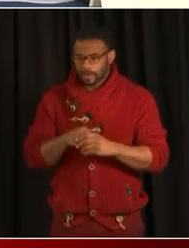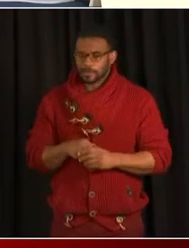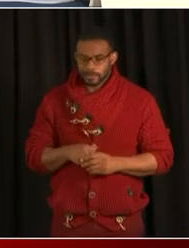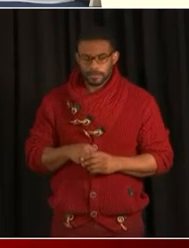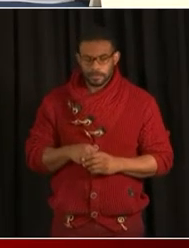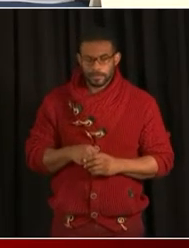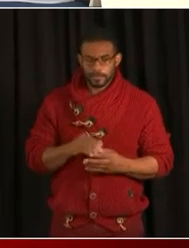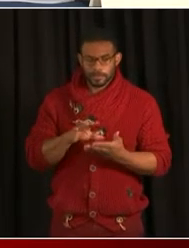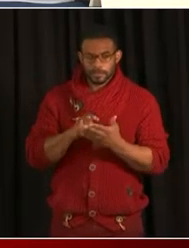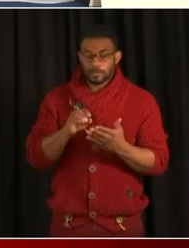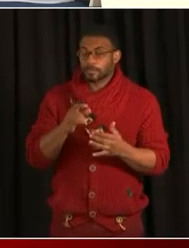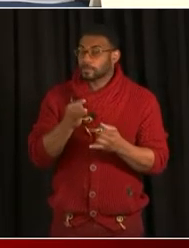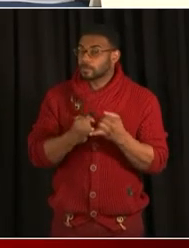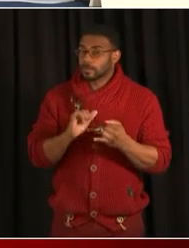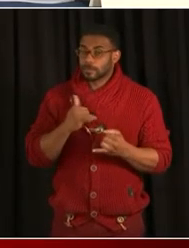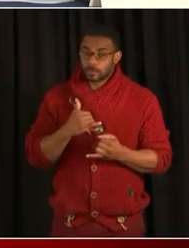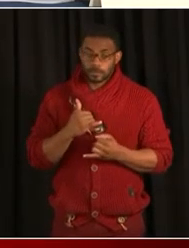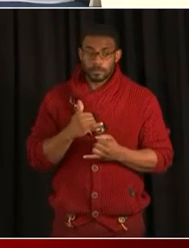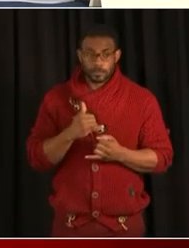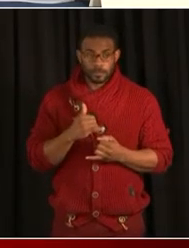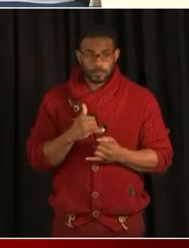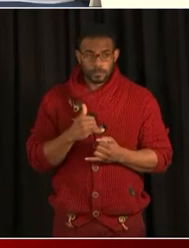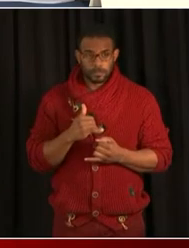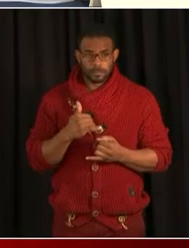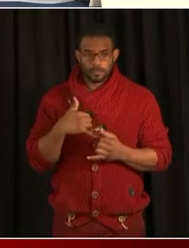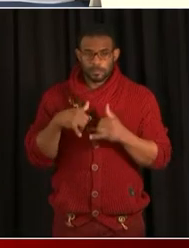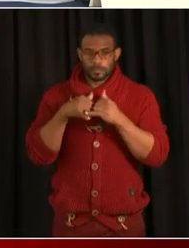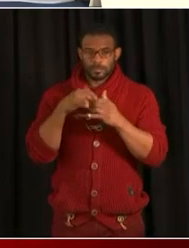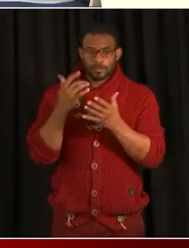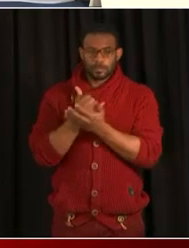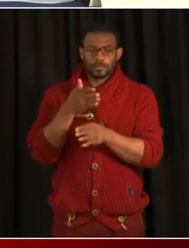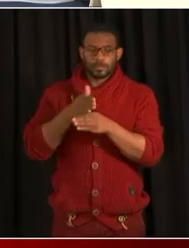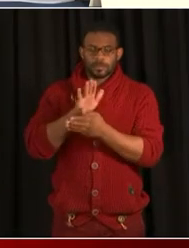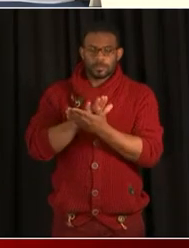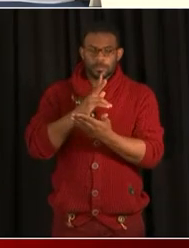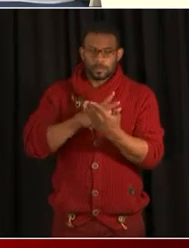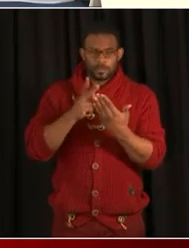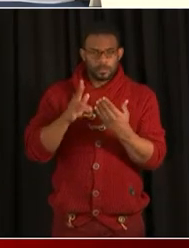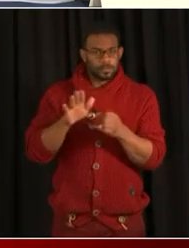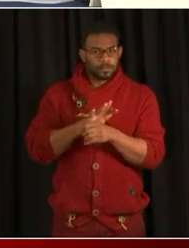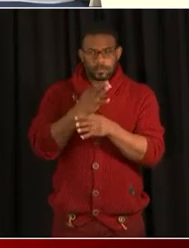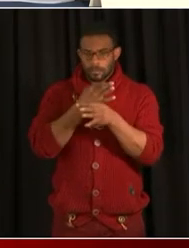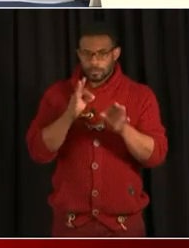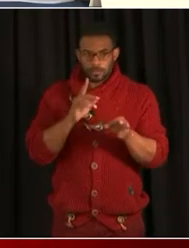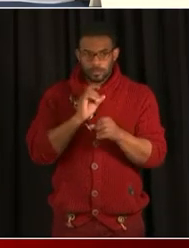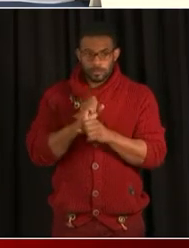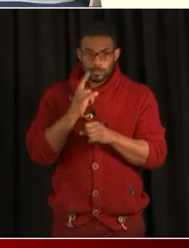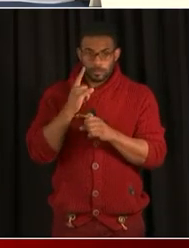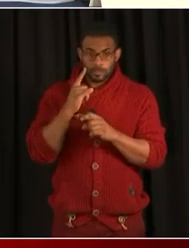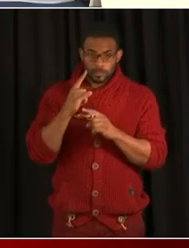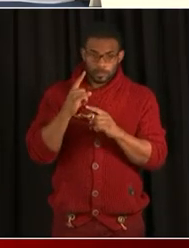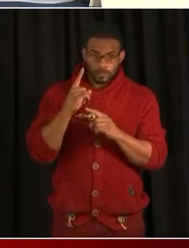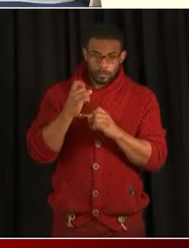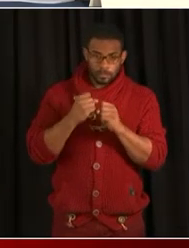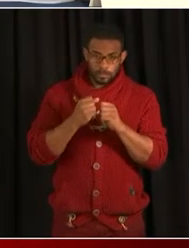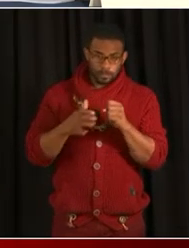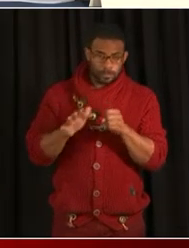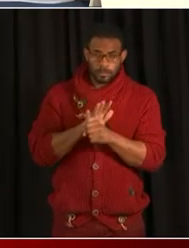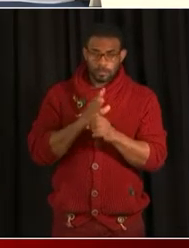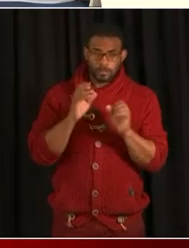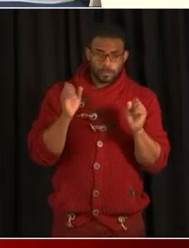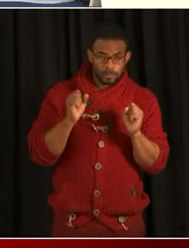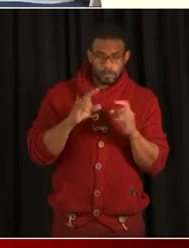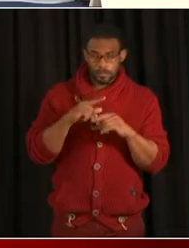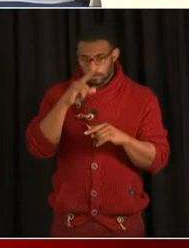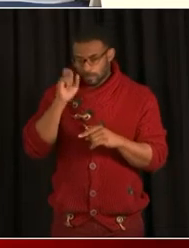the students. And finally, our Paso Nuevo, an award-winning after-school program that's totally free, that's actually year-round, winter and